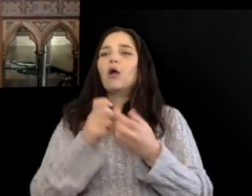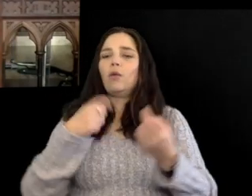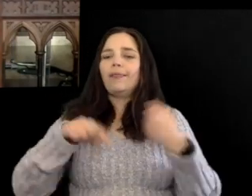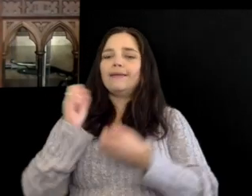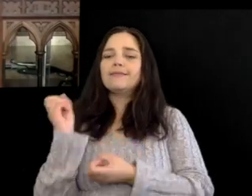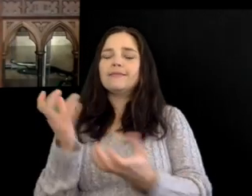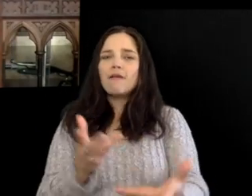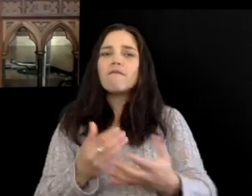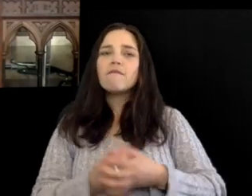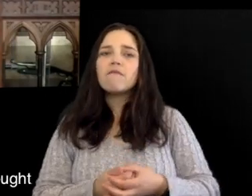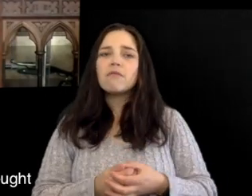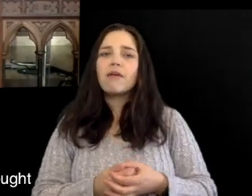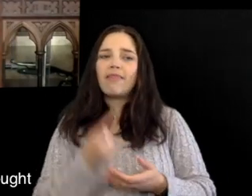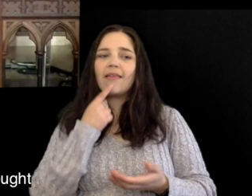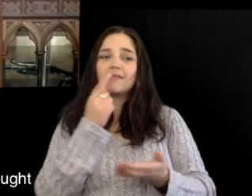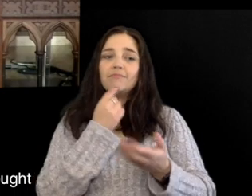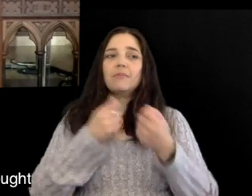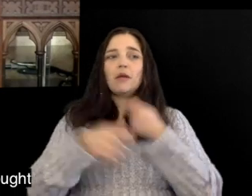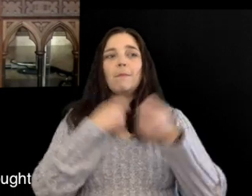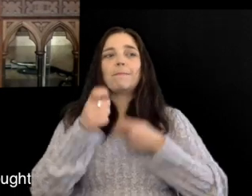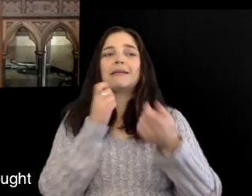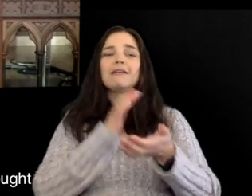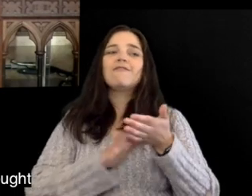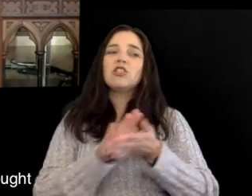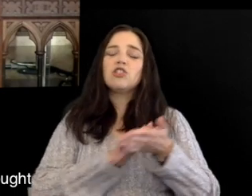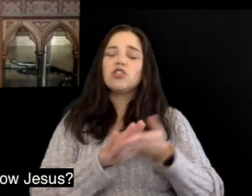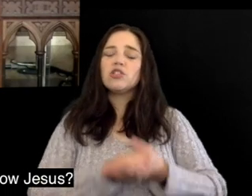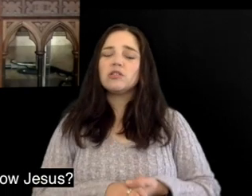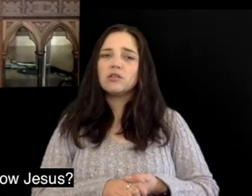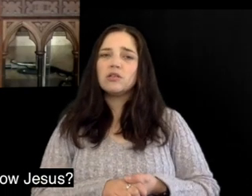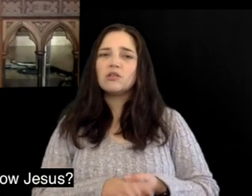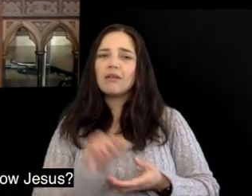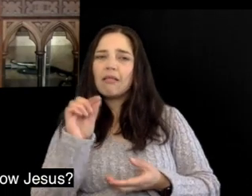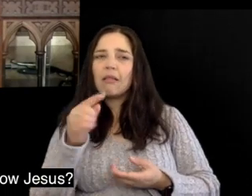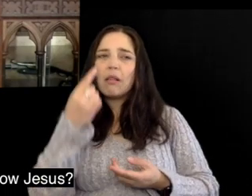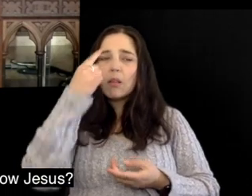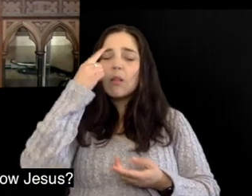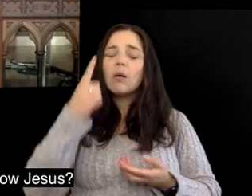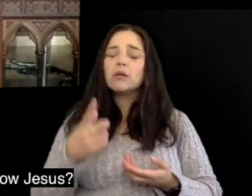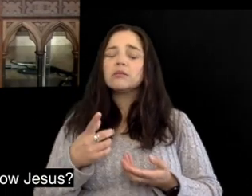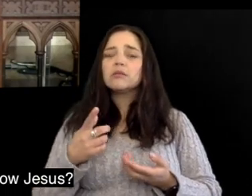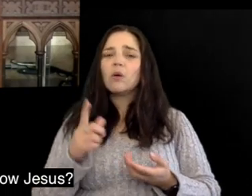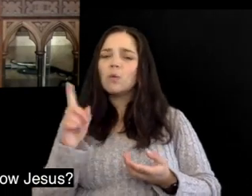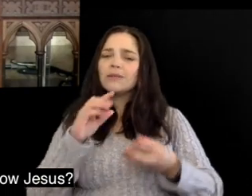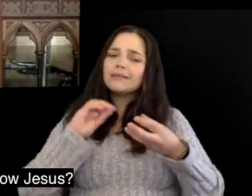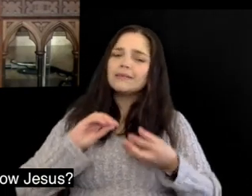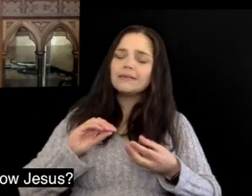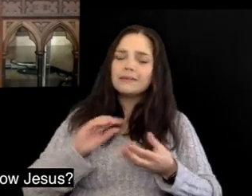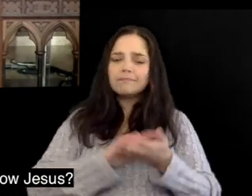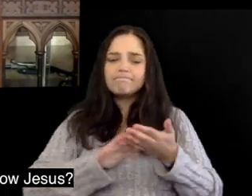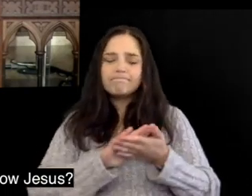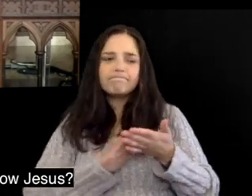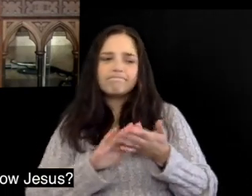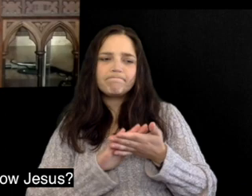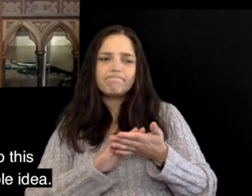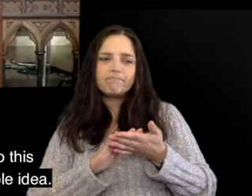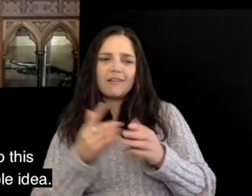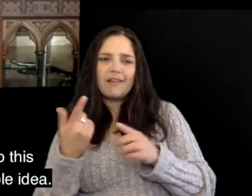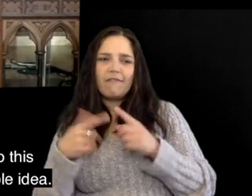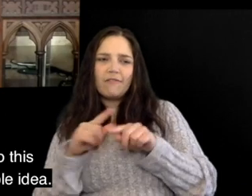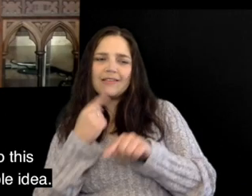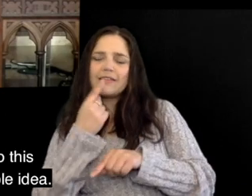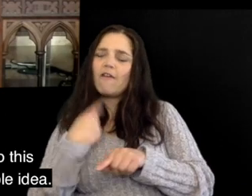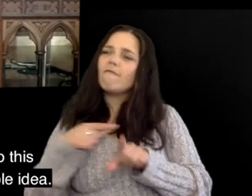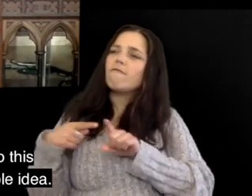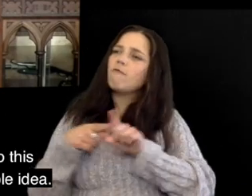they serve. It defines me. And just that little thought of what does it mean to